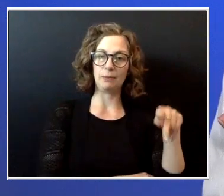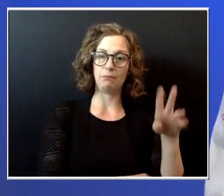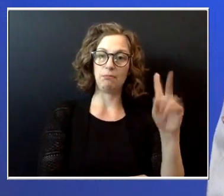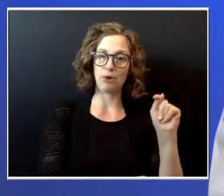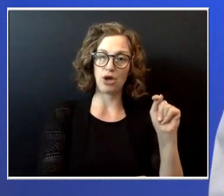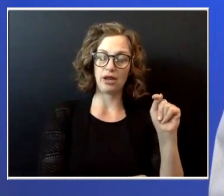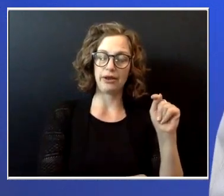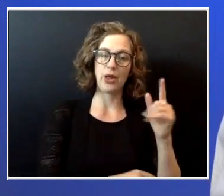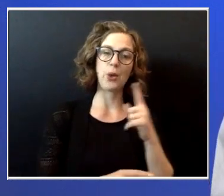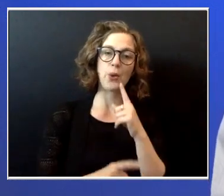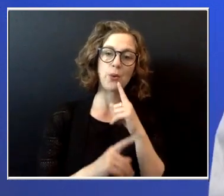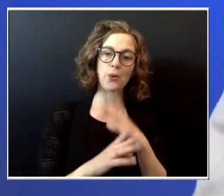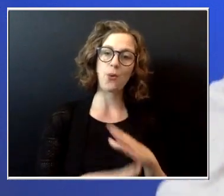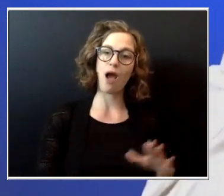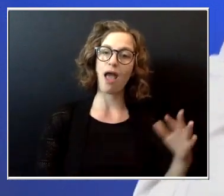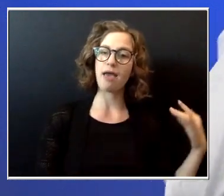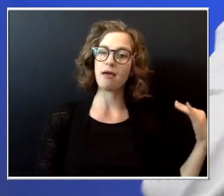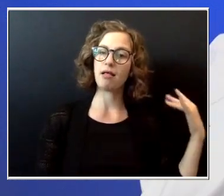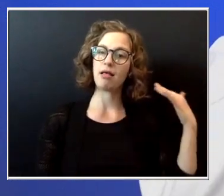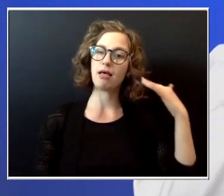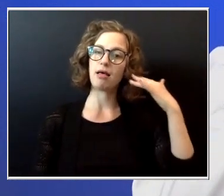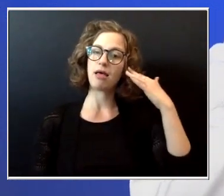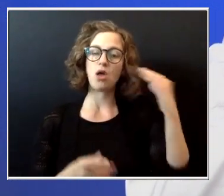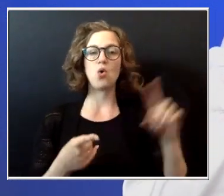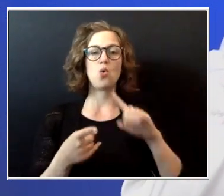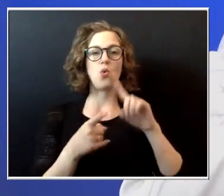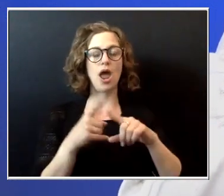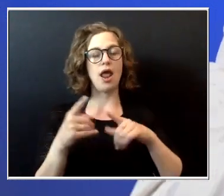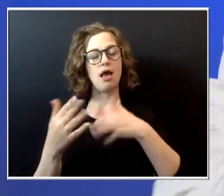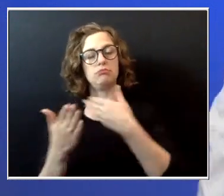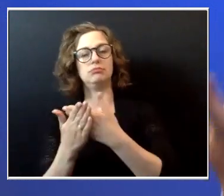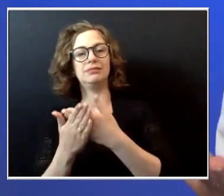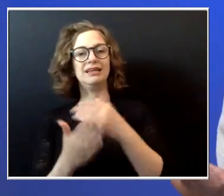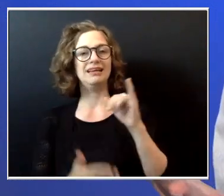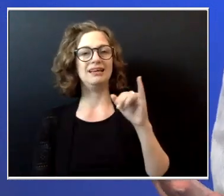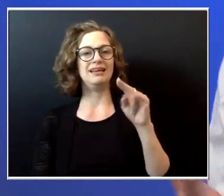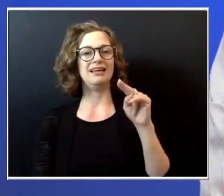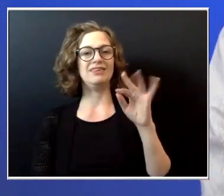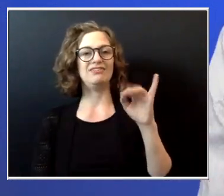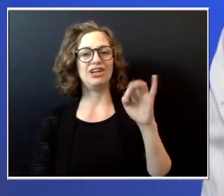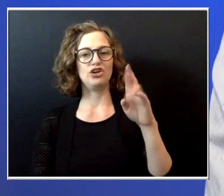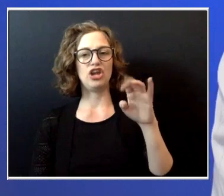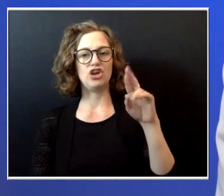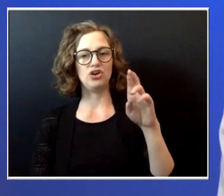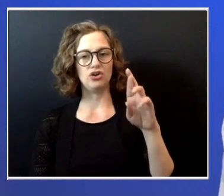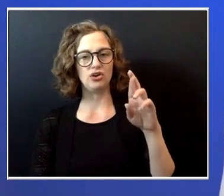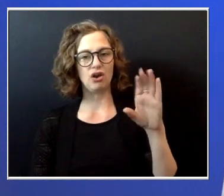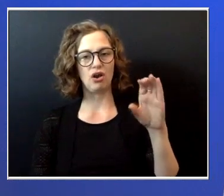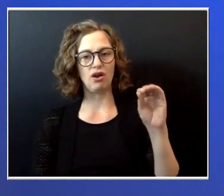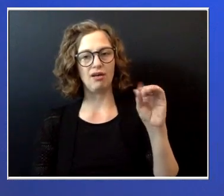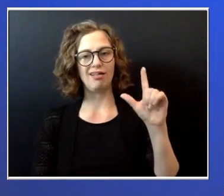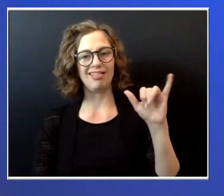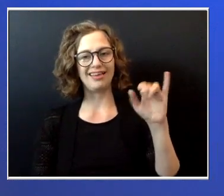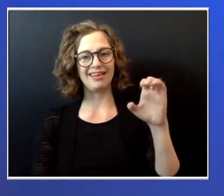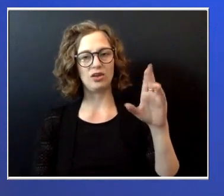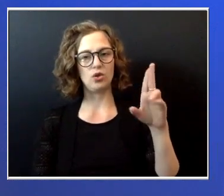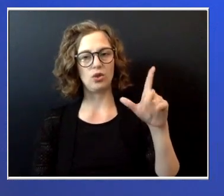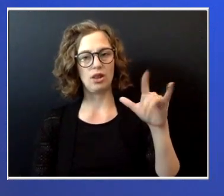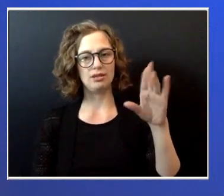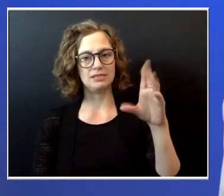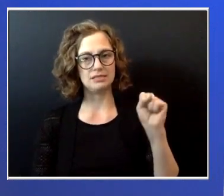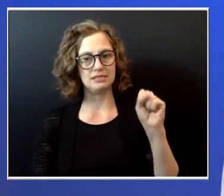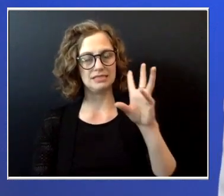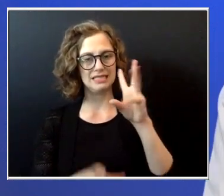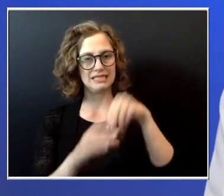inferior colliculus in your midbrain, things get reversed. So your brain is really trying to compensate, and it actually